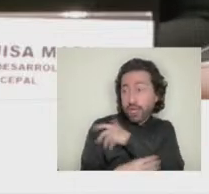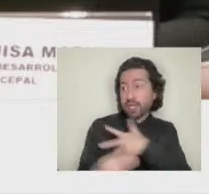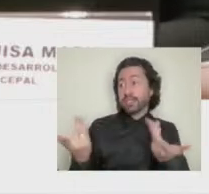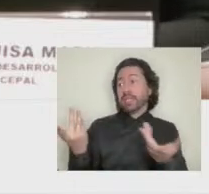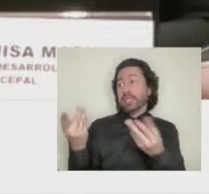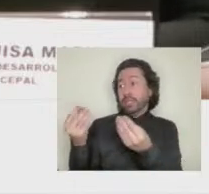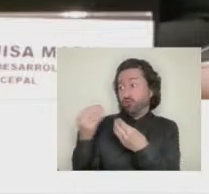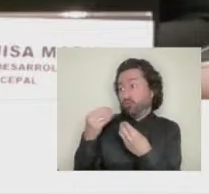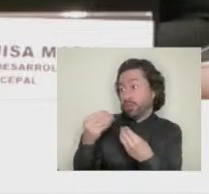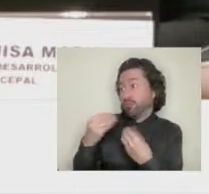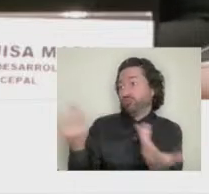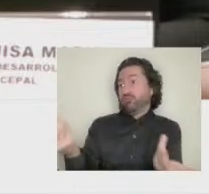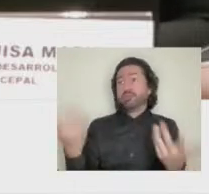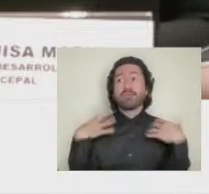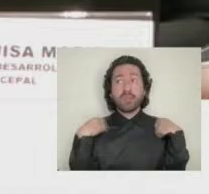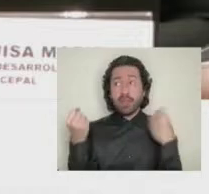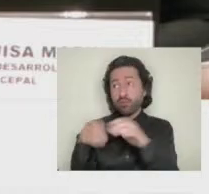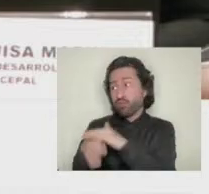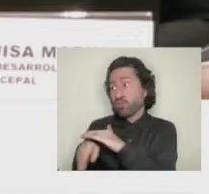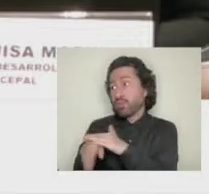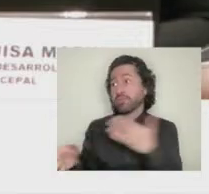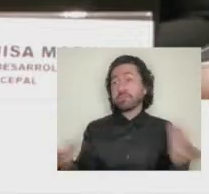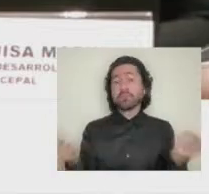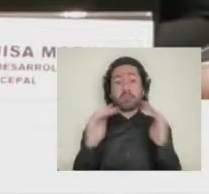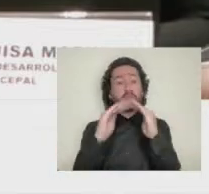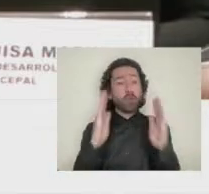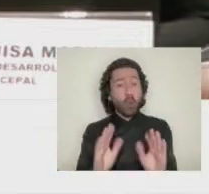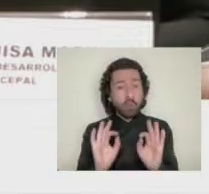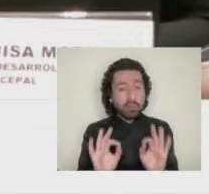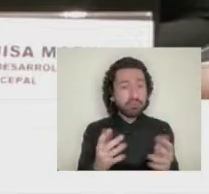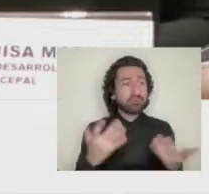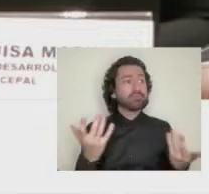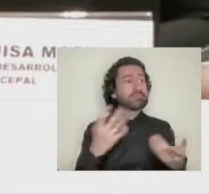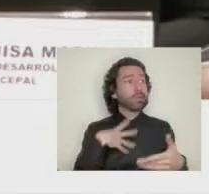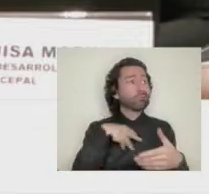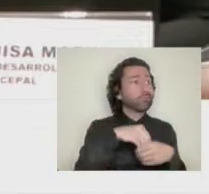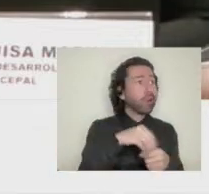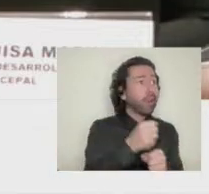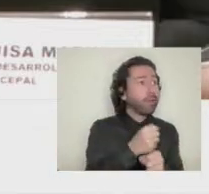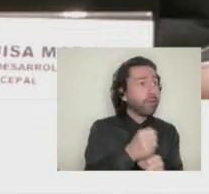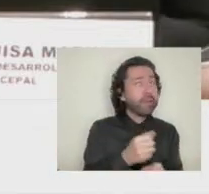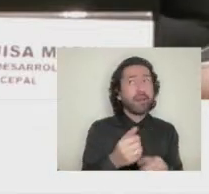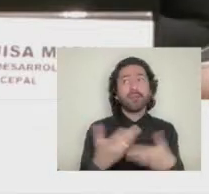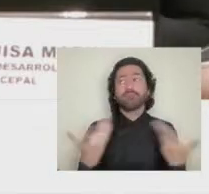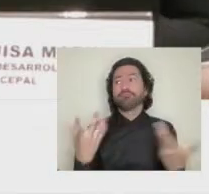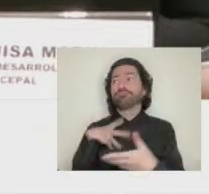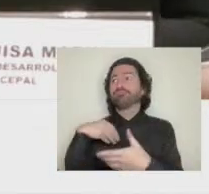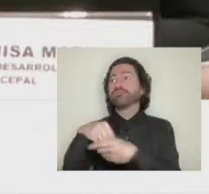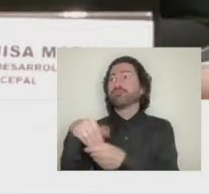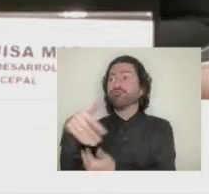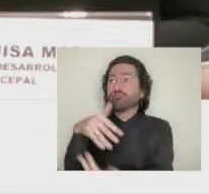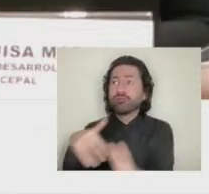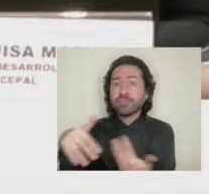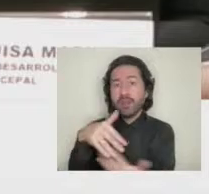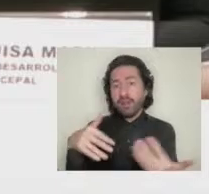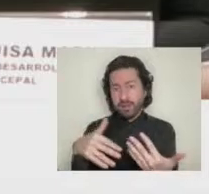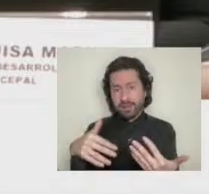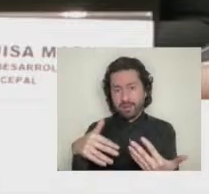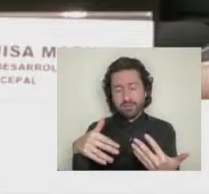income, poverty, access to quality education, access to quality health, access to dignified